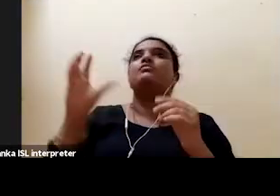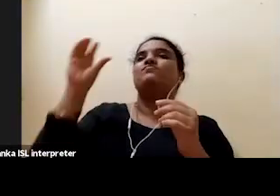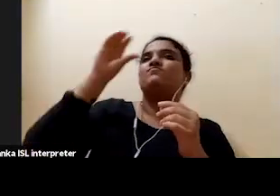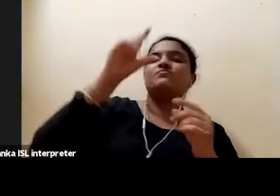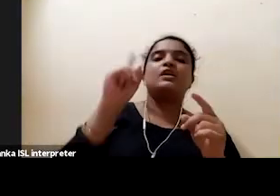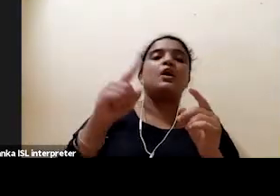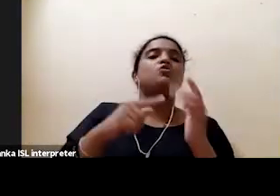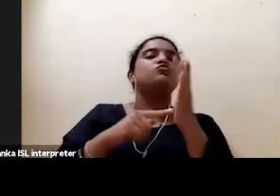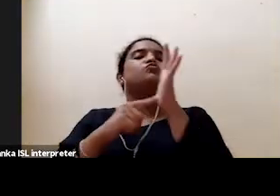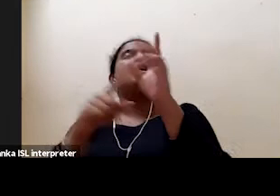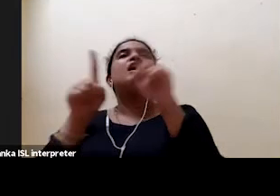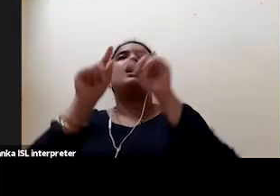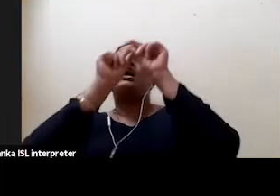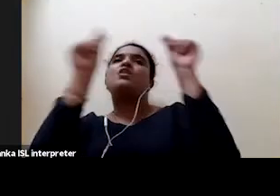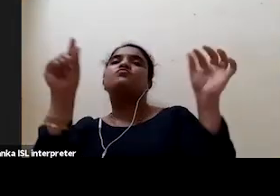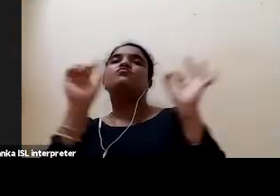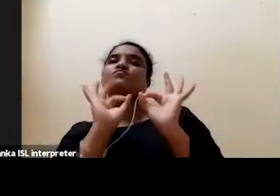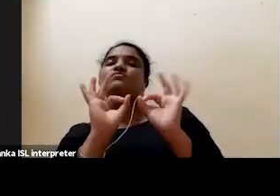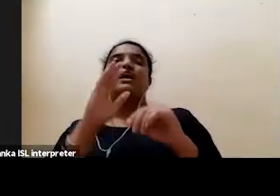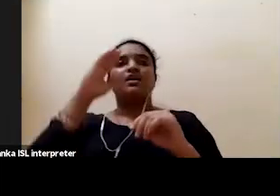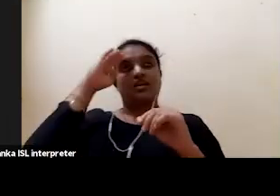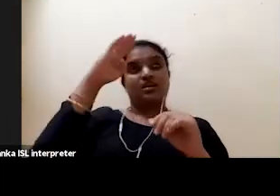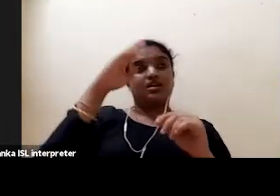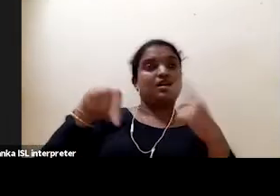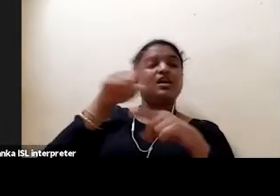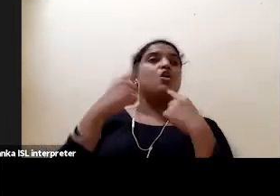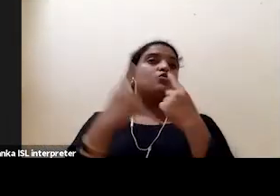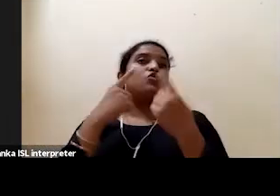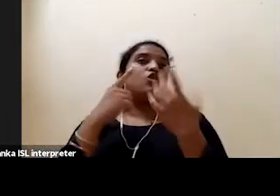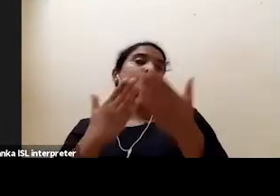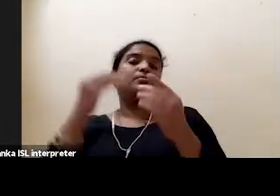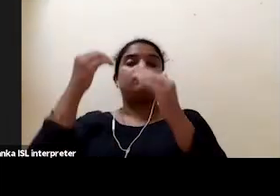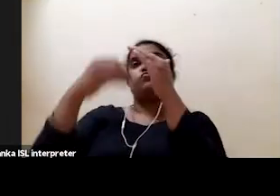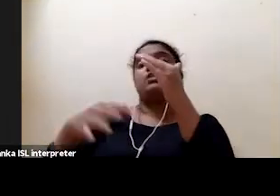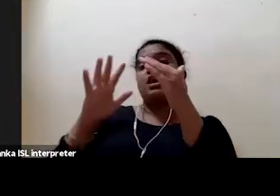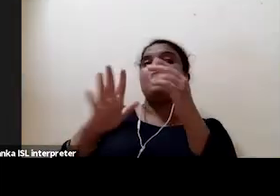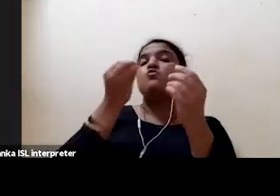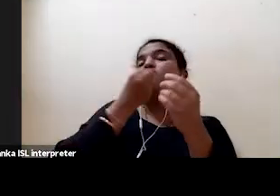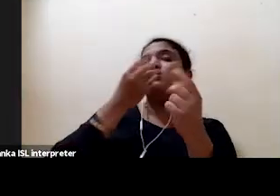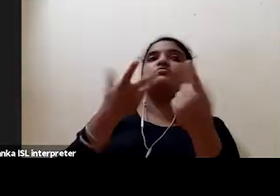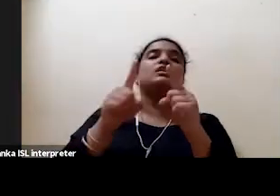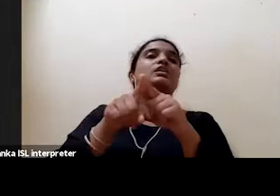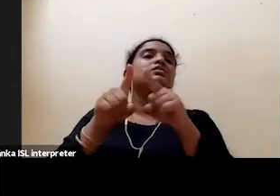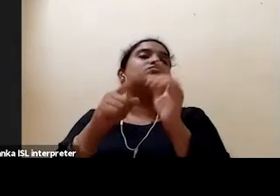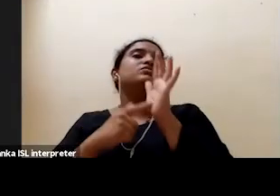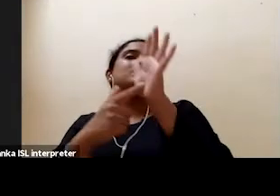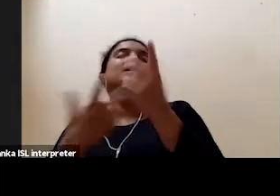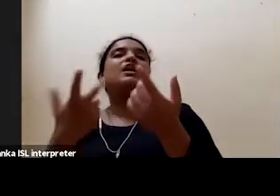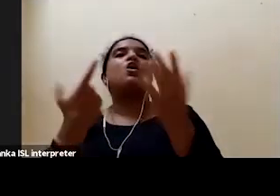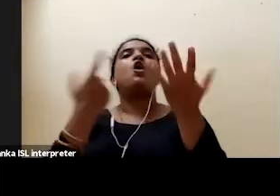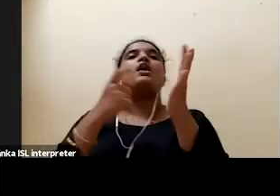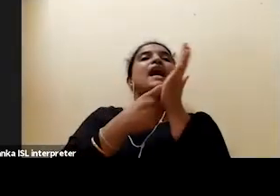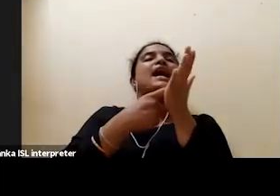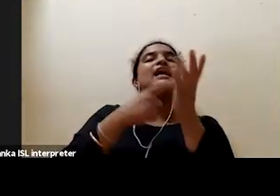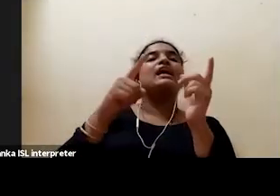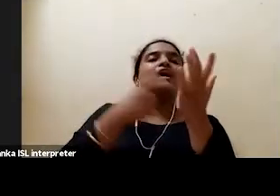in the first line itself. That hey, I'm talking about this below. So that could be in food. That could be giving a recipe, or that